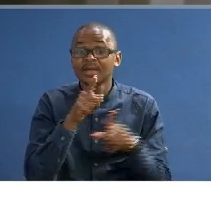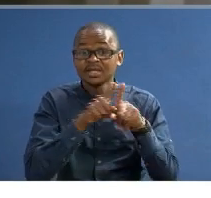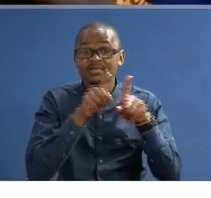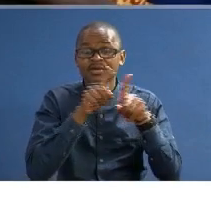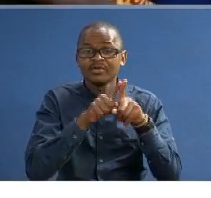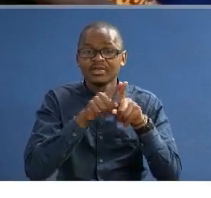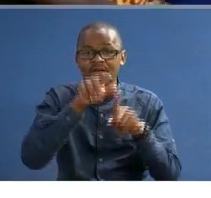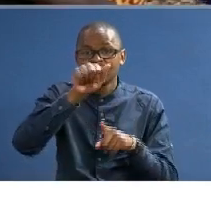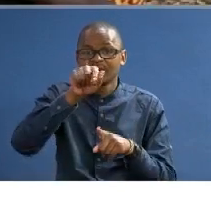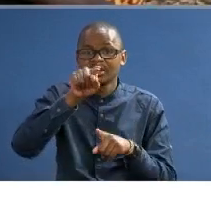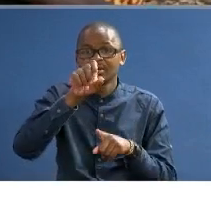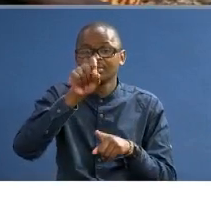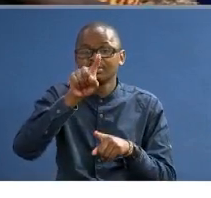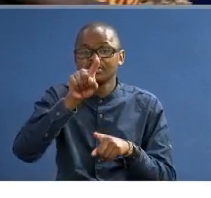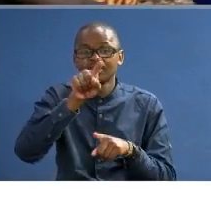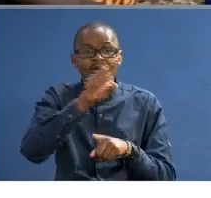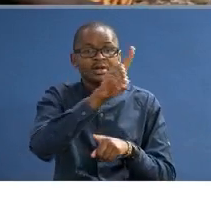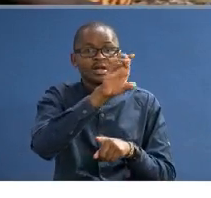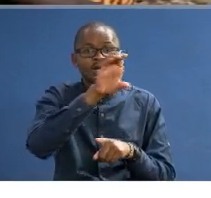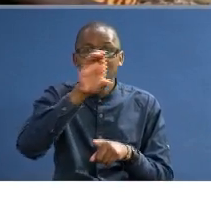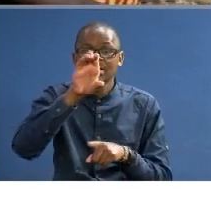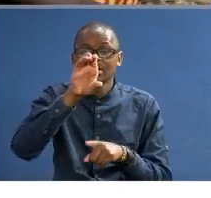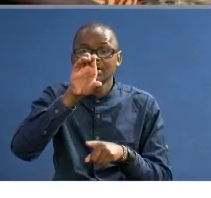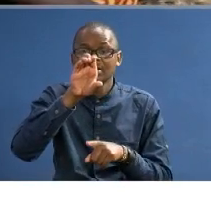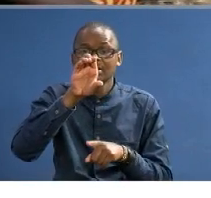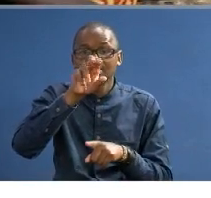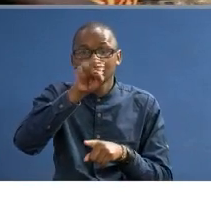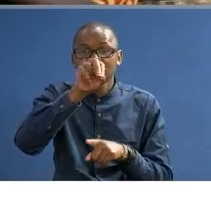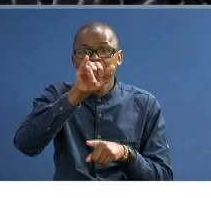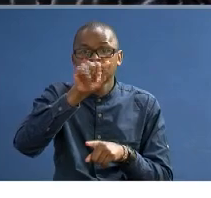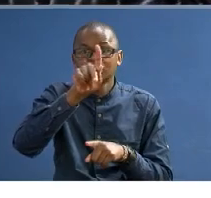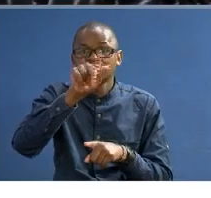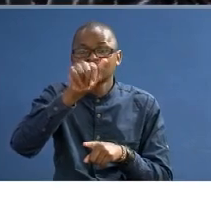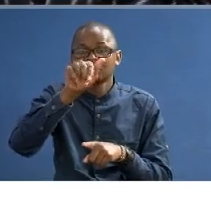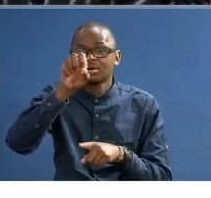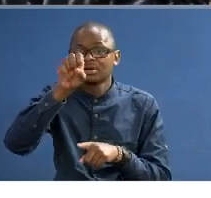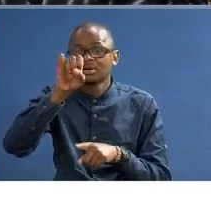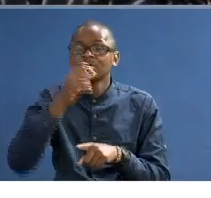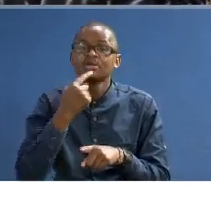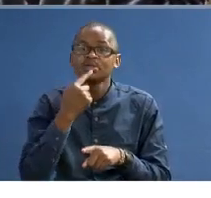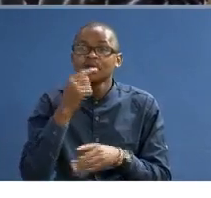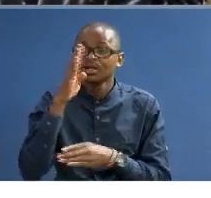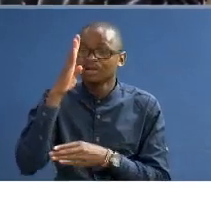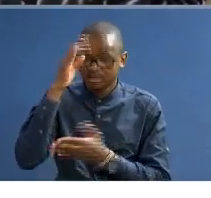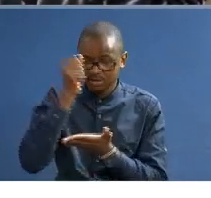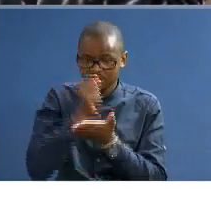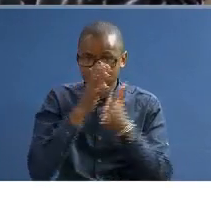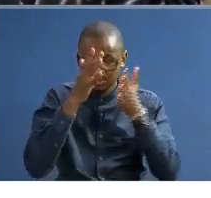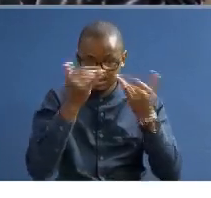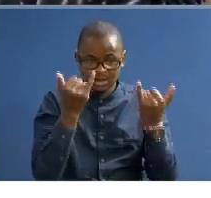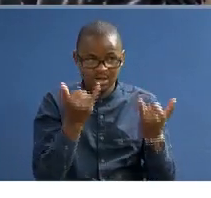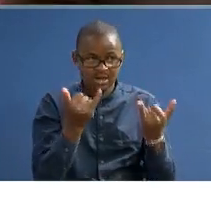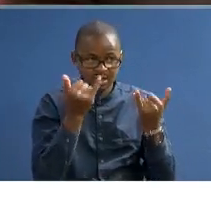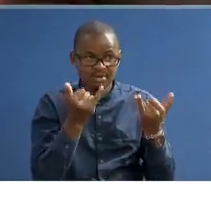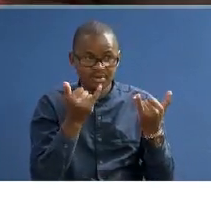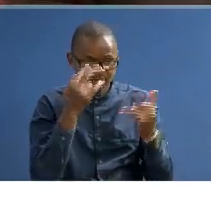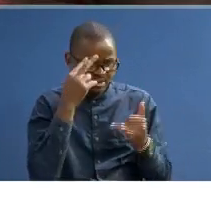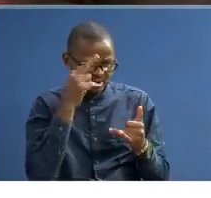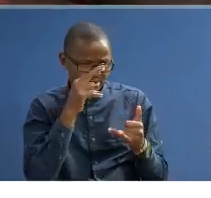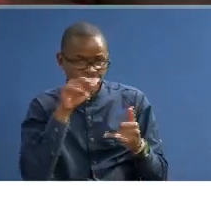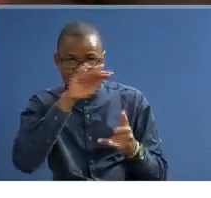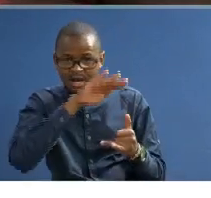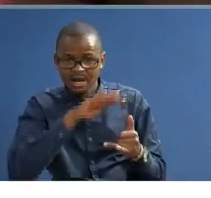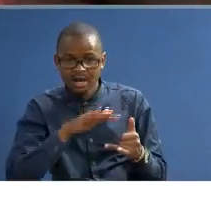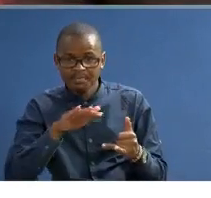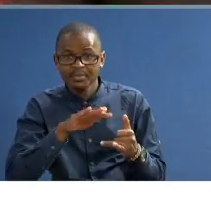antibiotics. Mutomo DCC Ronald Nyakasi, on his part, said security officers are currently sightseeing the